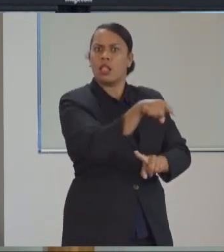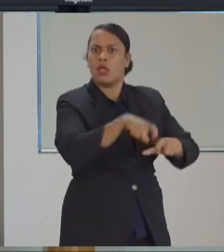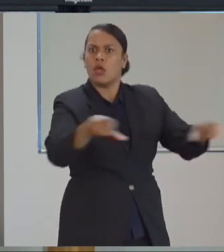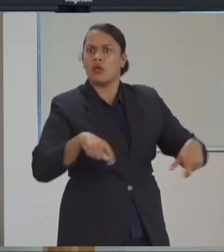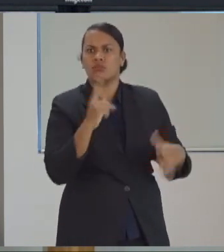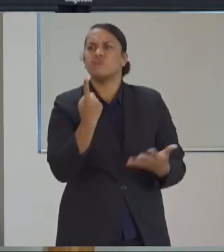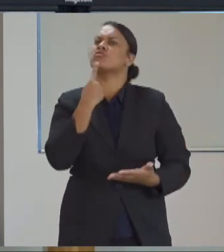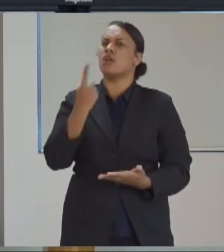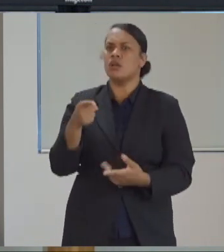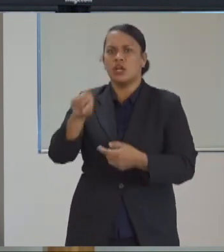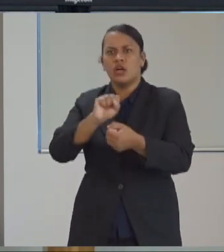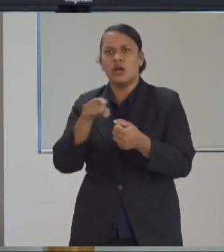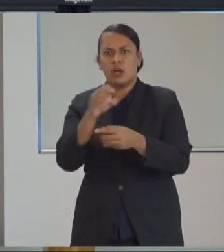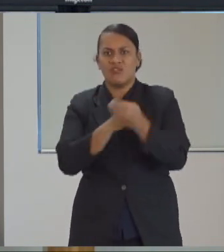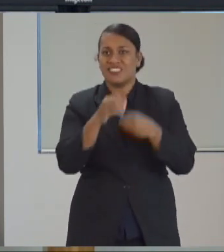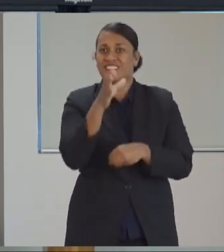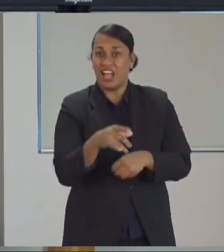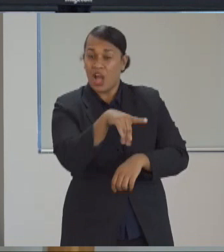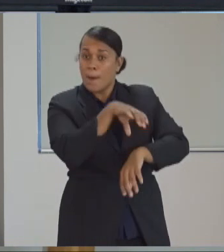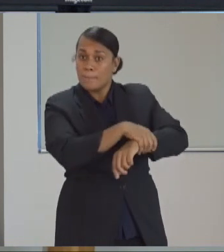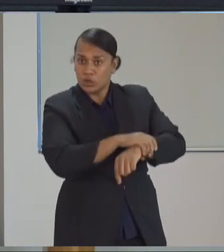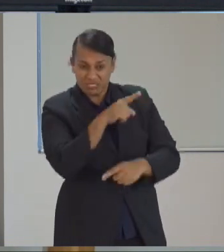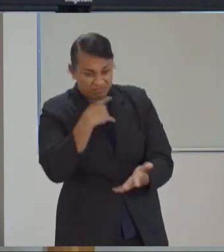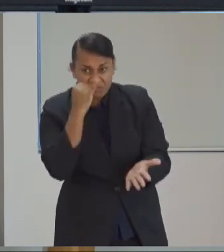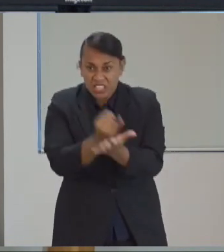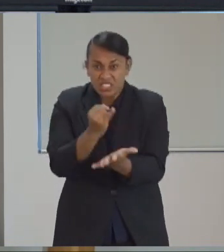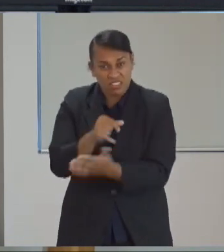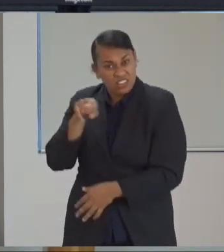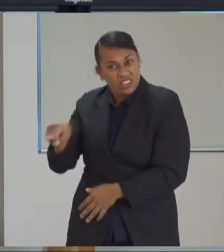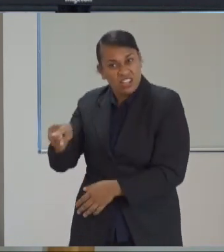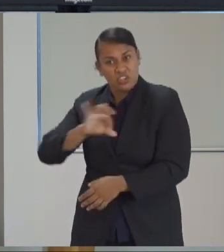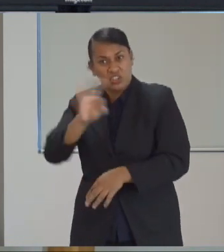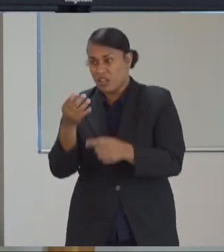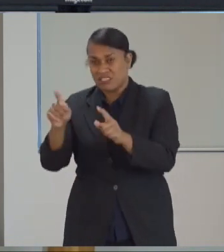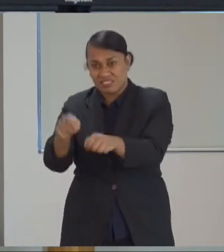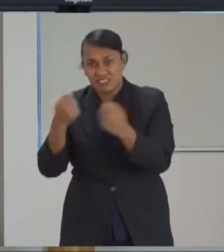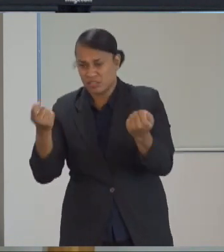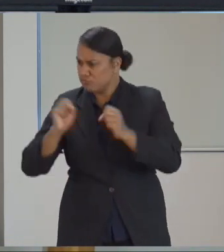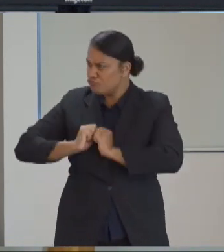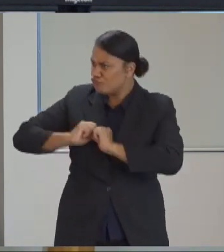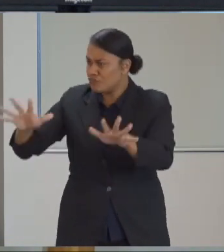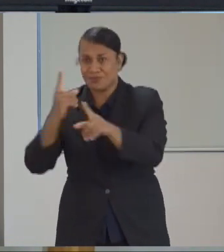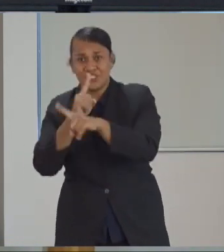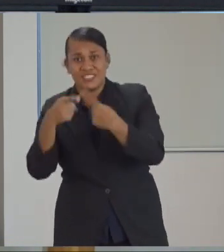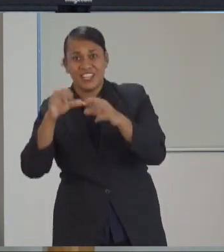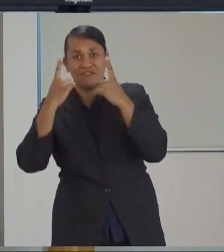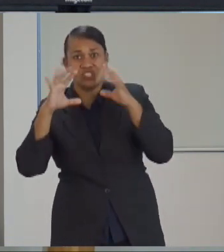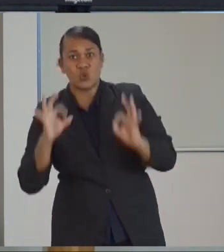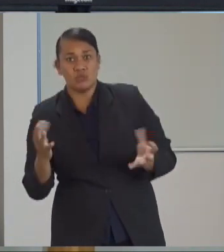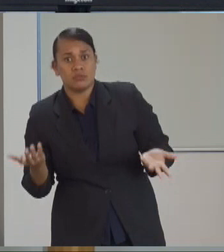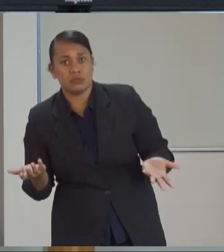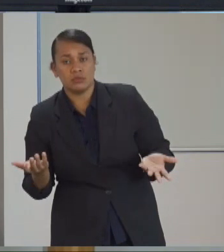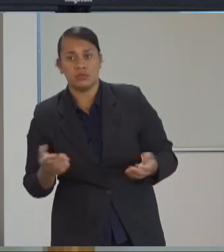prosecuting officers drafted them. This is a matter of form, not substance. No doubt,